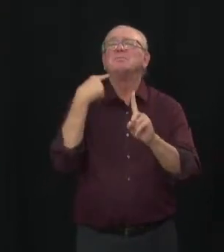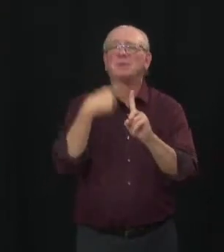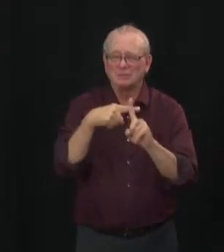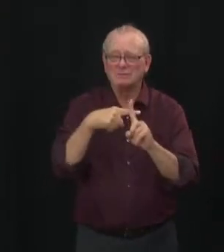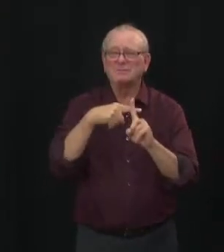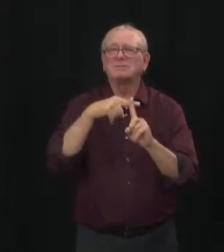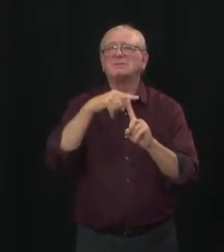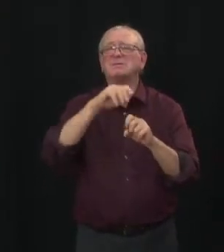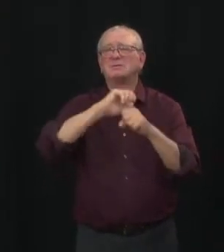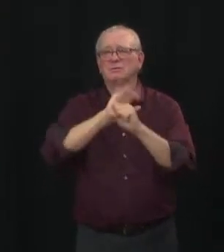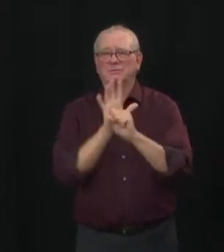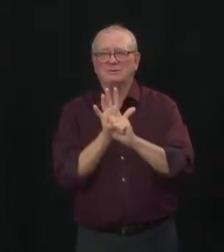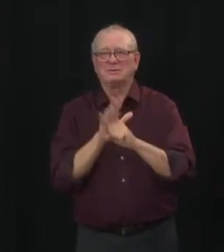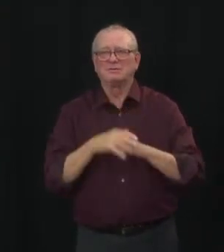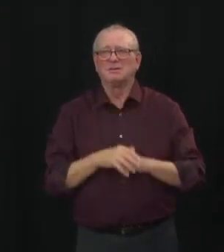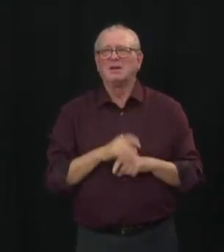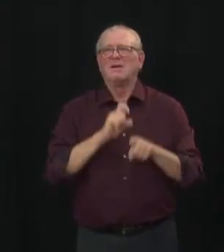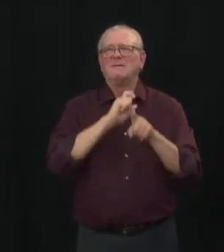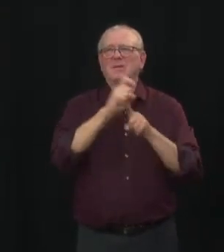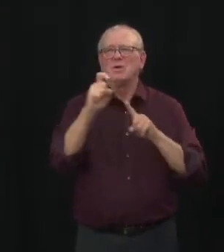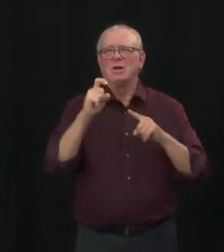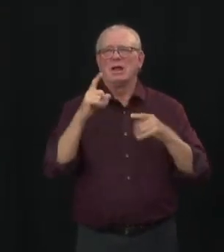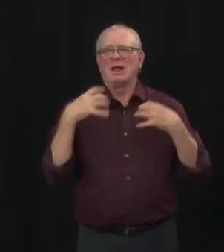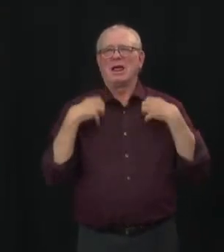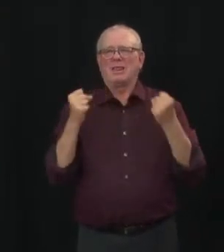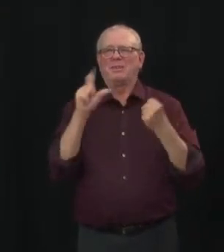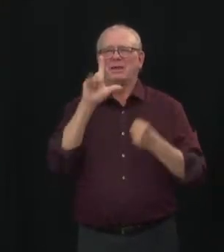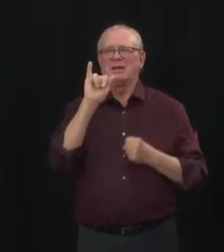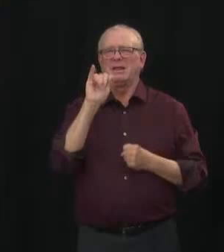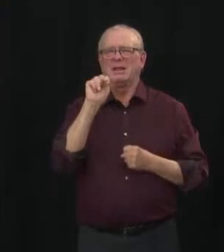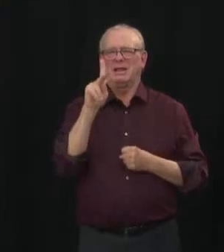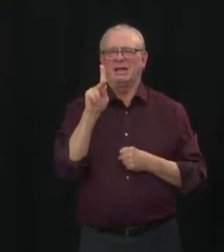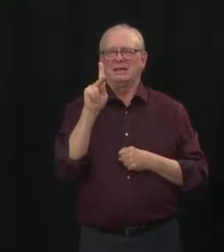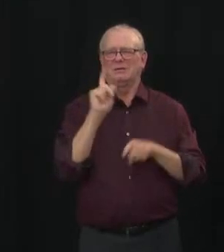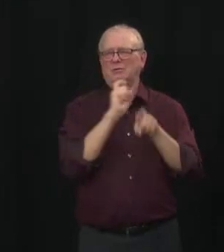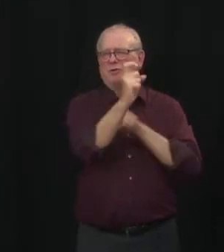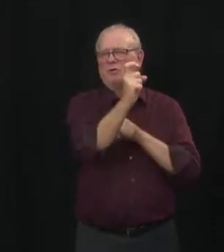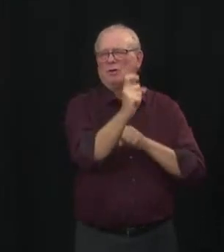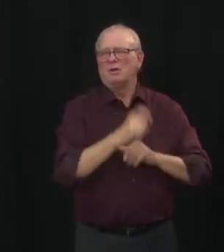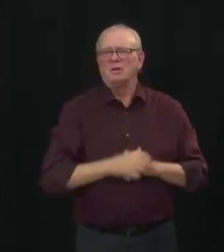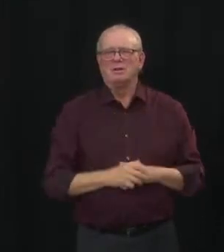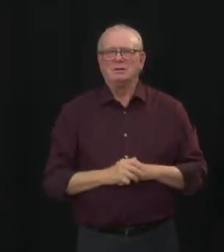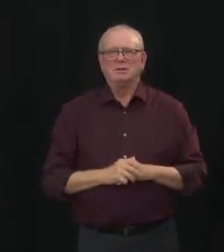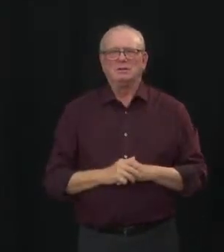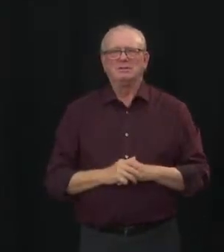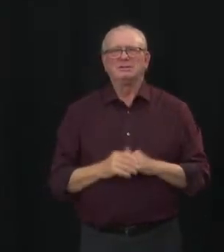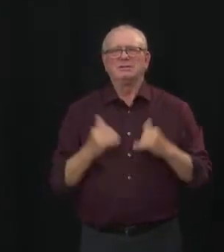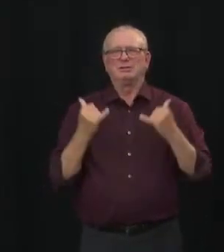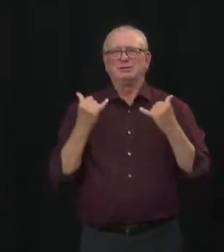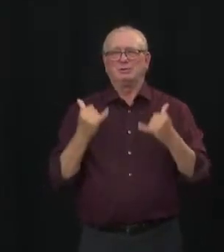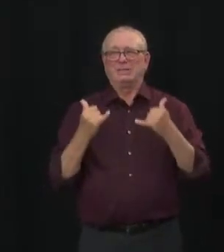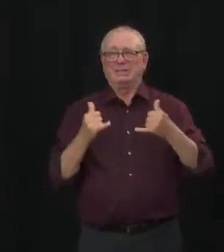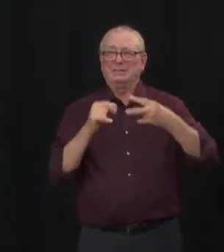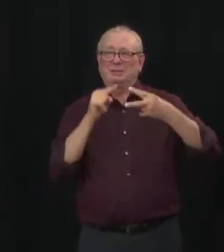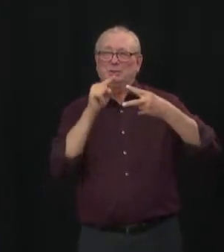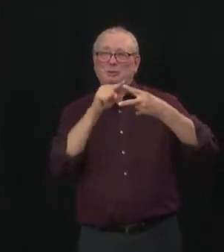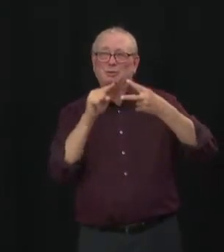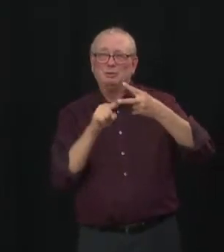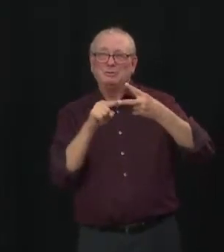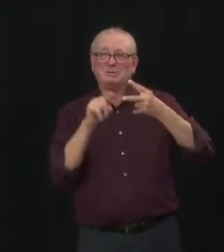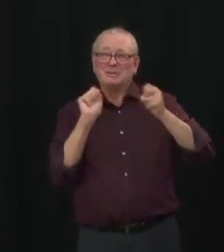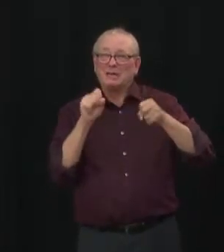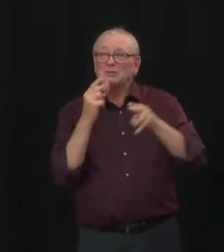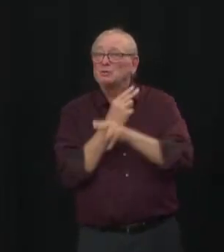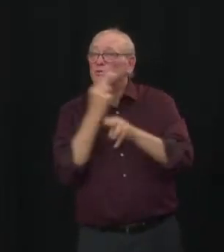Currently, Paxlovid and other antivirals are for those who are most at risk because of their medical conditions, vaccination status, and